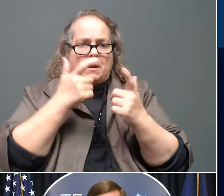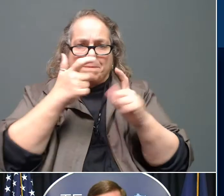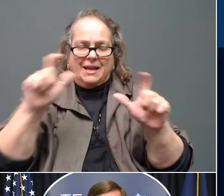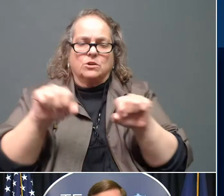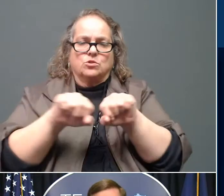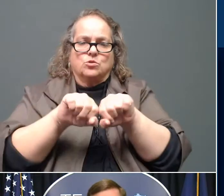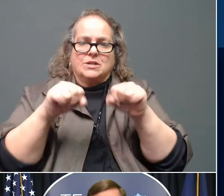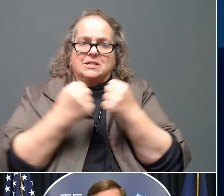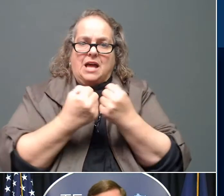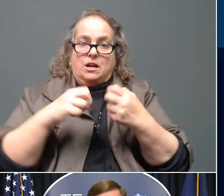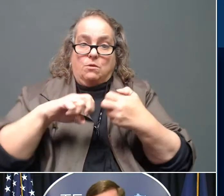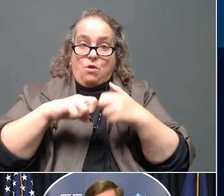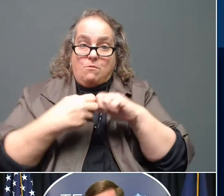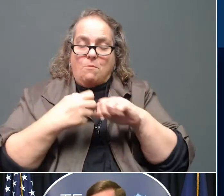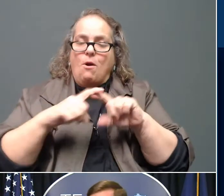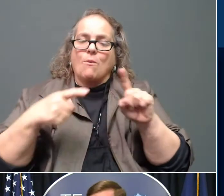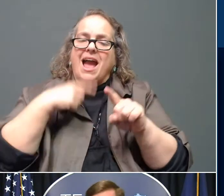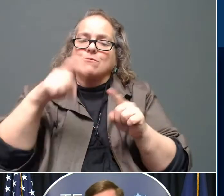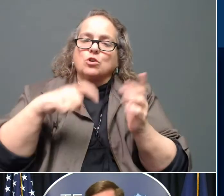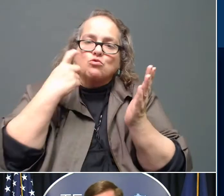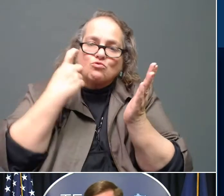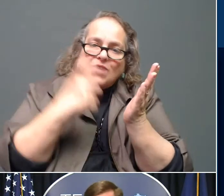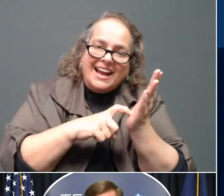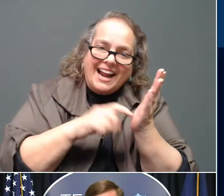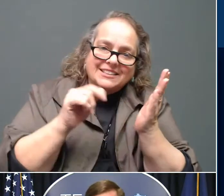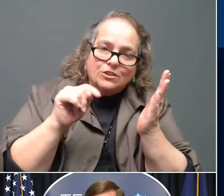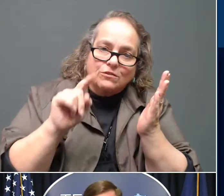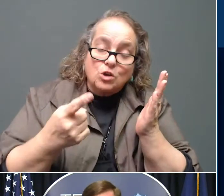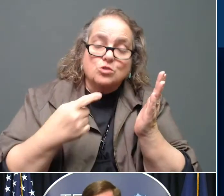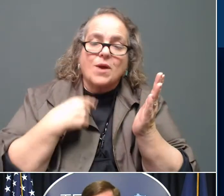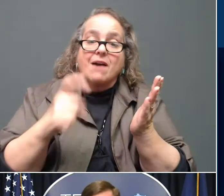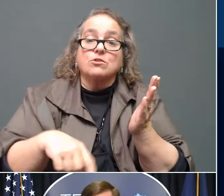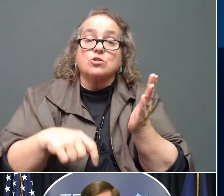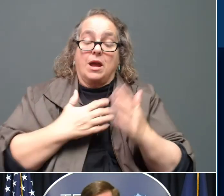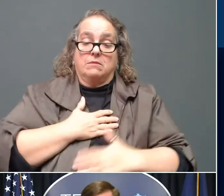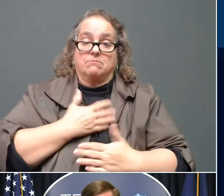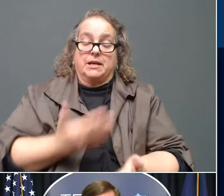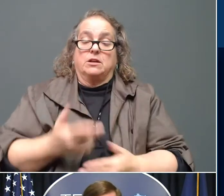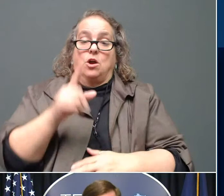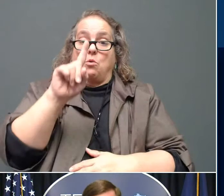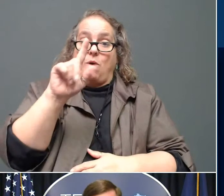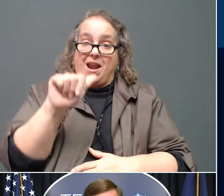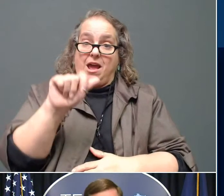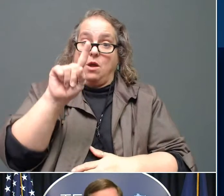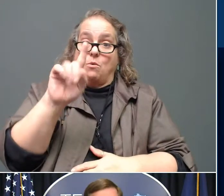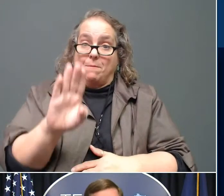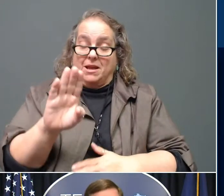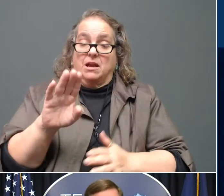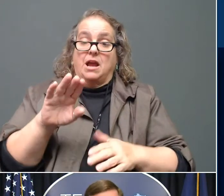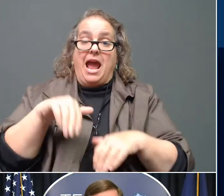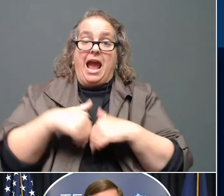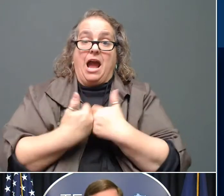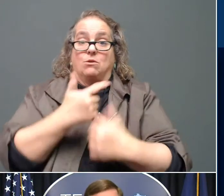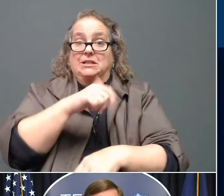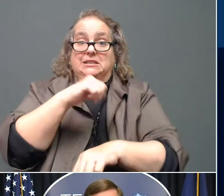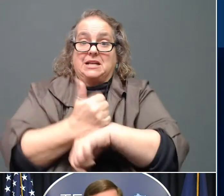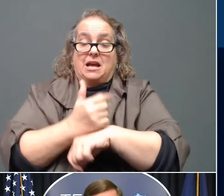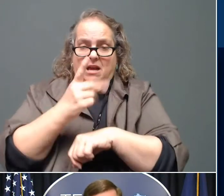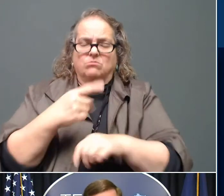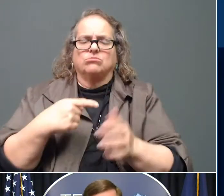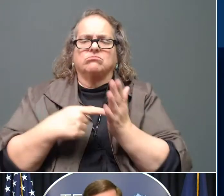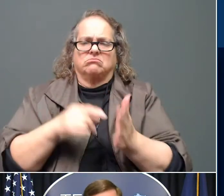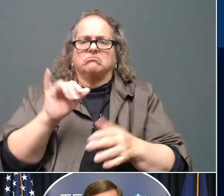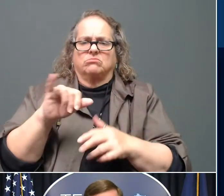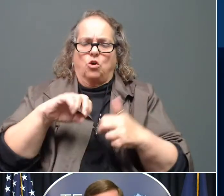this. And we've got to admit that 1A and 1B, and the way that they were set up, shows us a larger problem that we